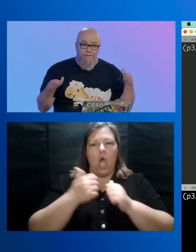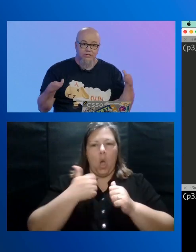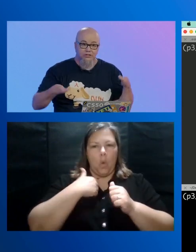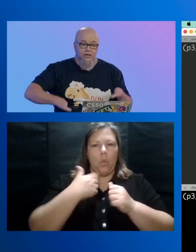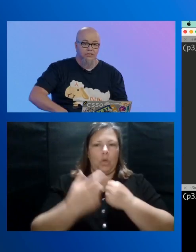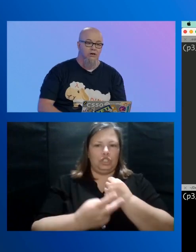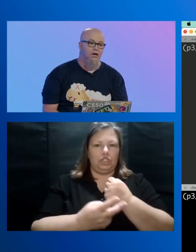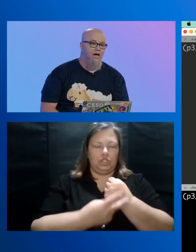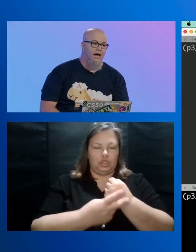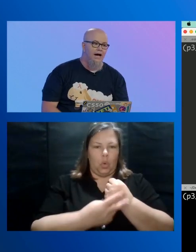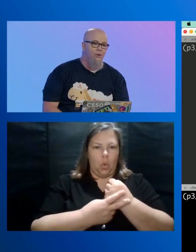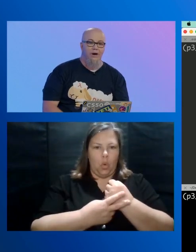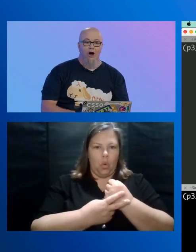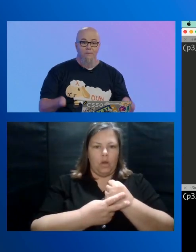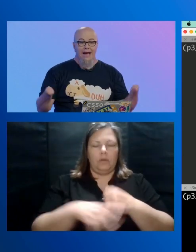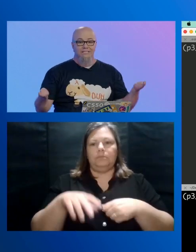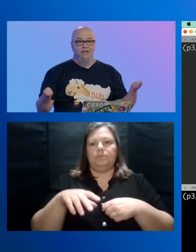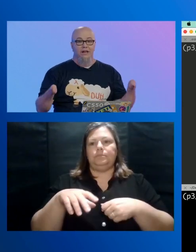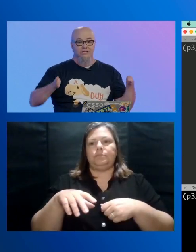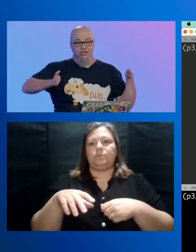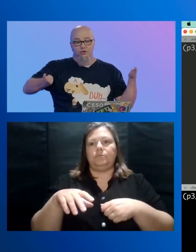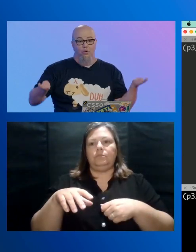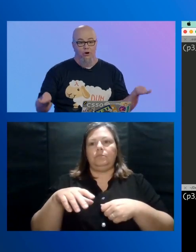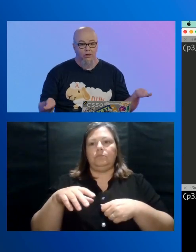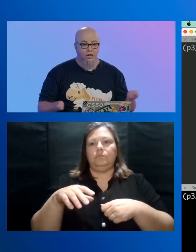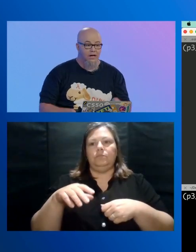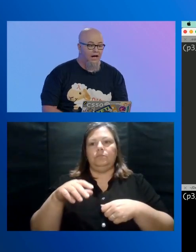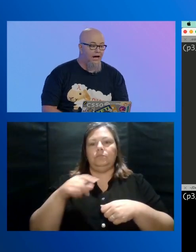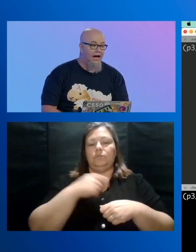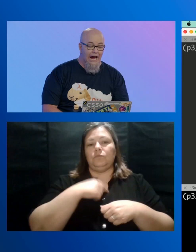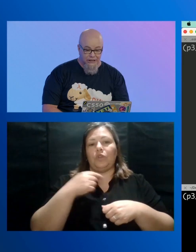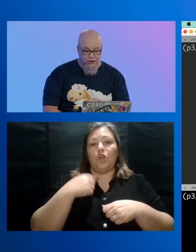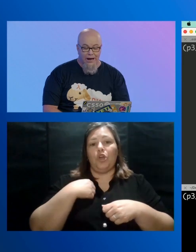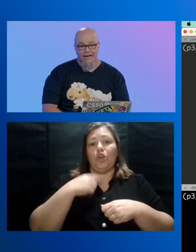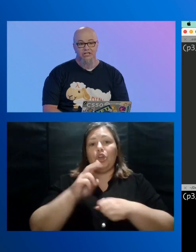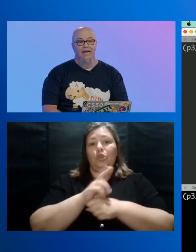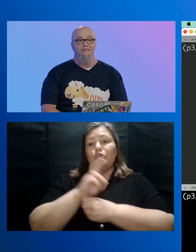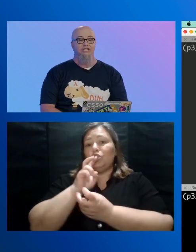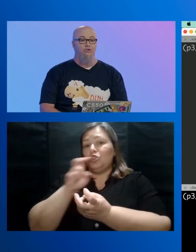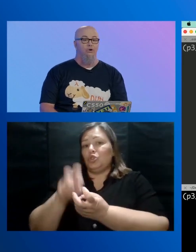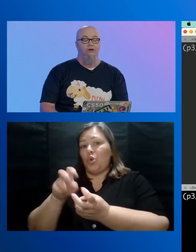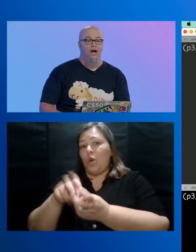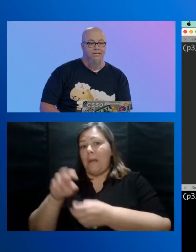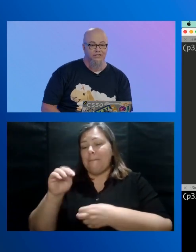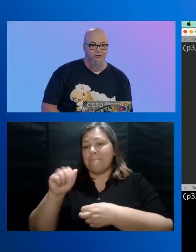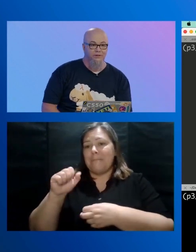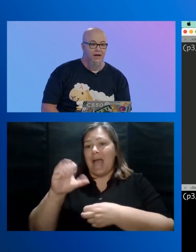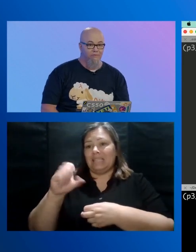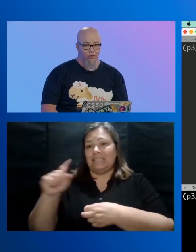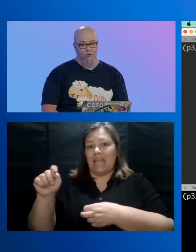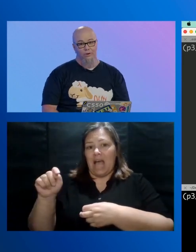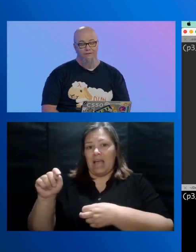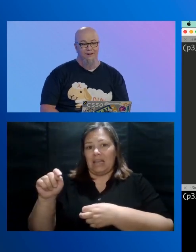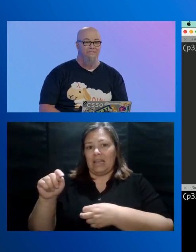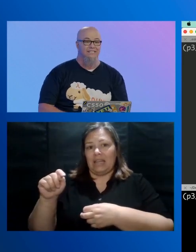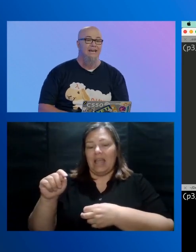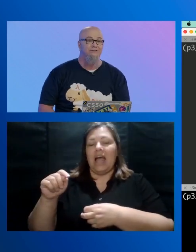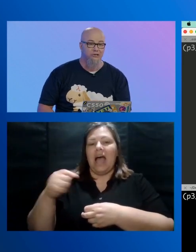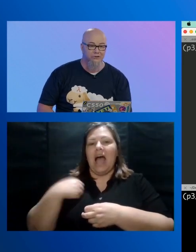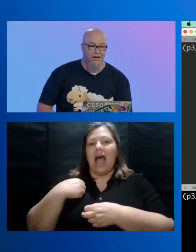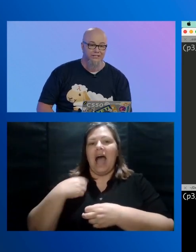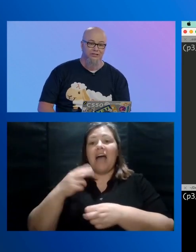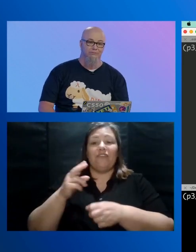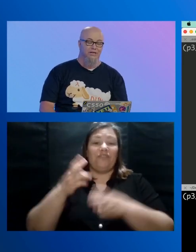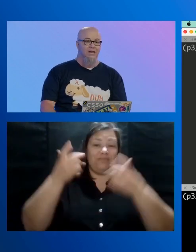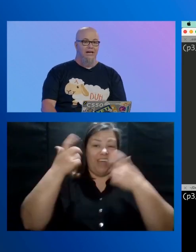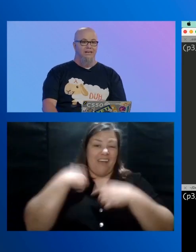our infrastructure. Our mascot is a squirrel. I do actually have a squirrel costume that I've worn to reInvent. In fact, I have